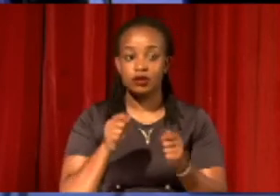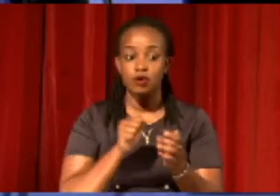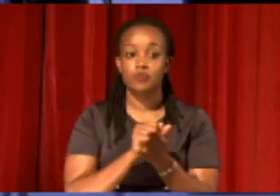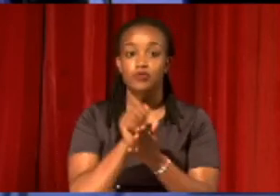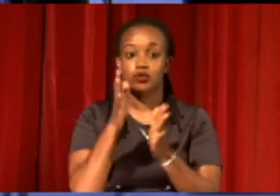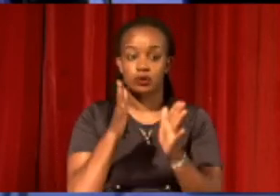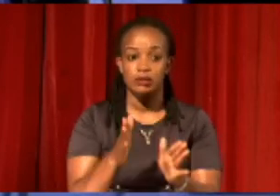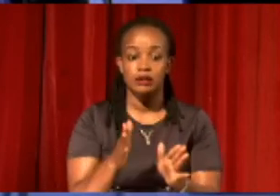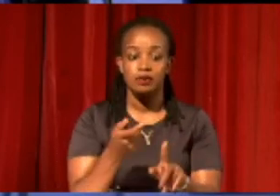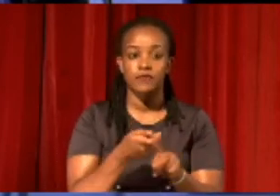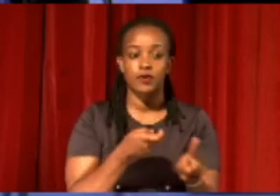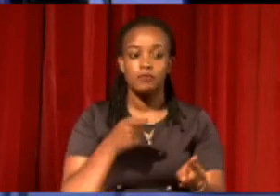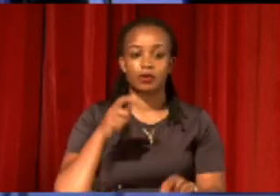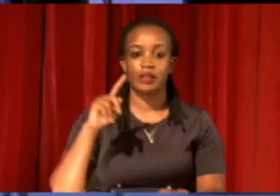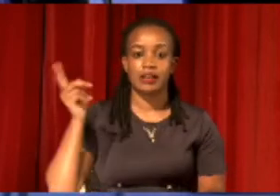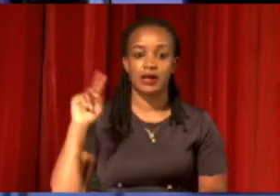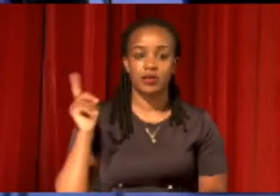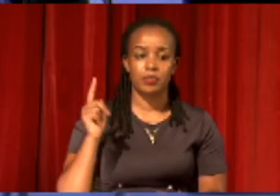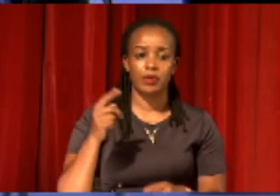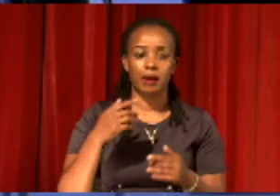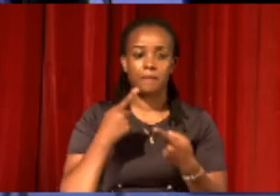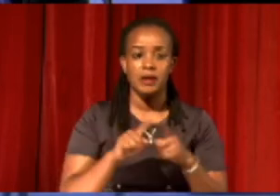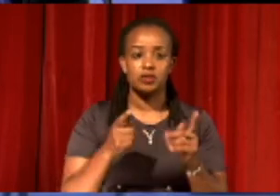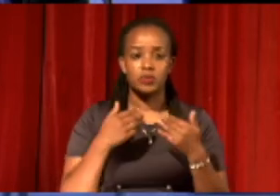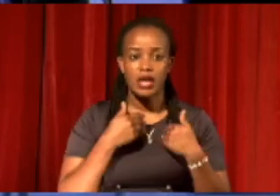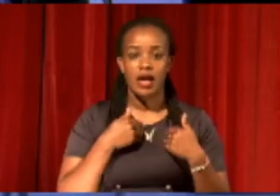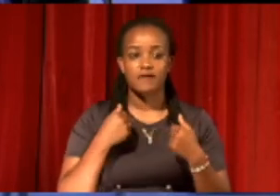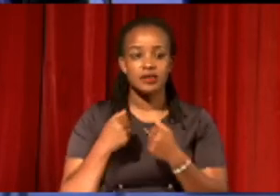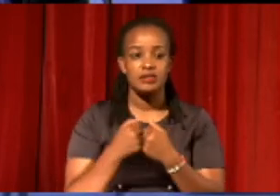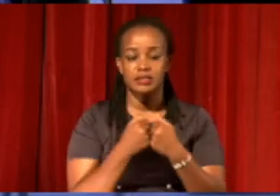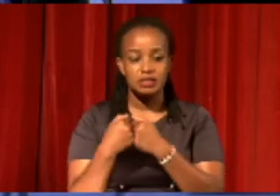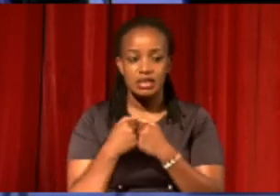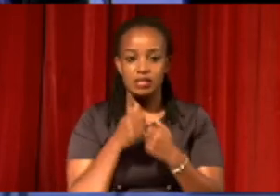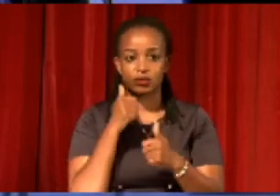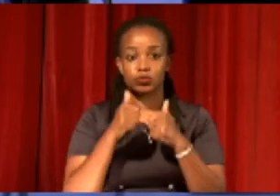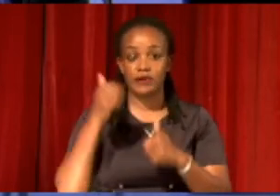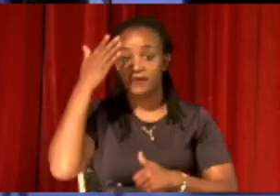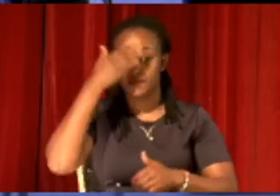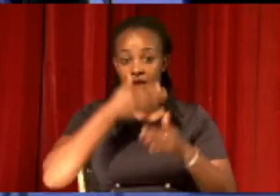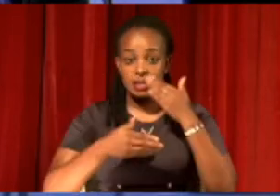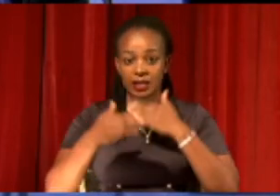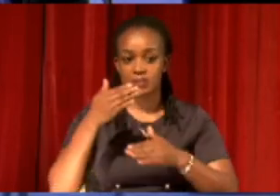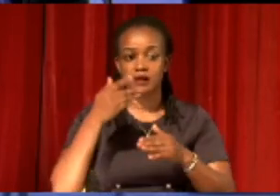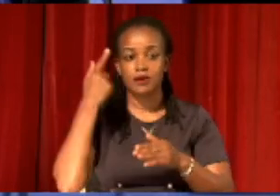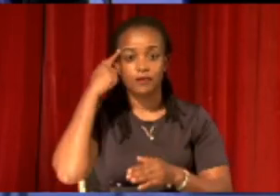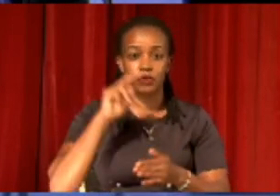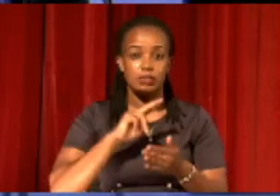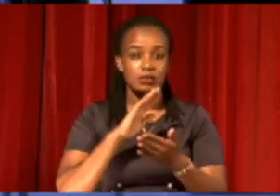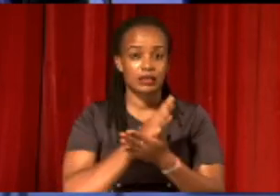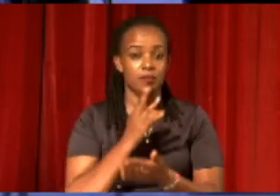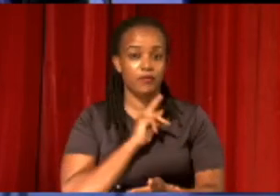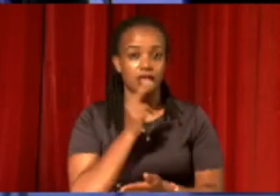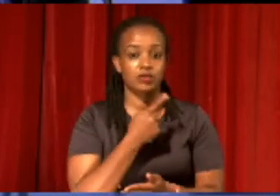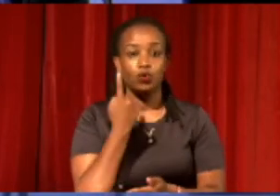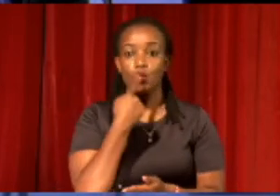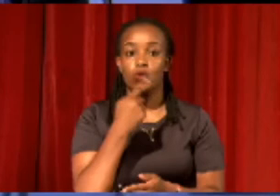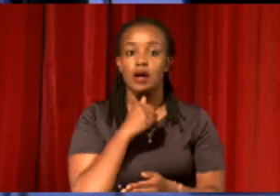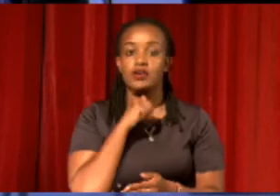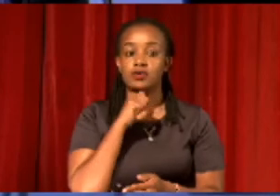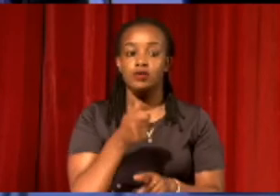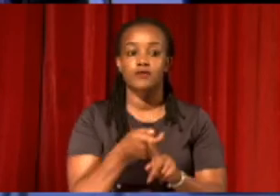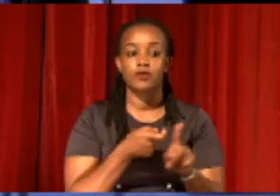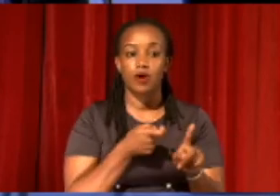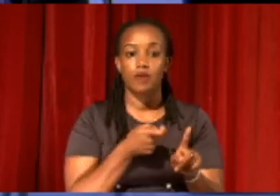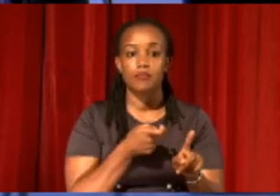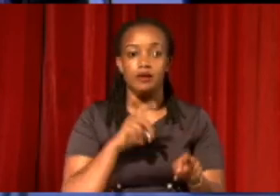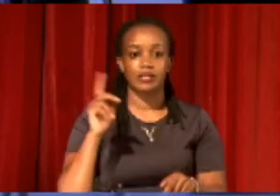Nairobi, but there's a challenge we face for some of us who don't come from Nairobi. My generation had to